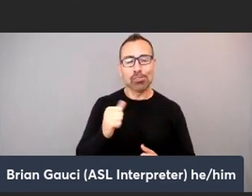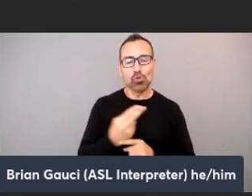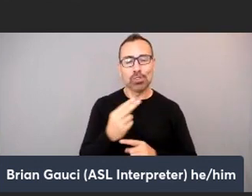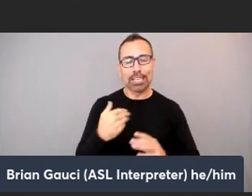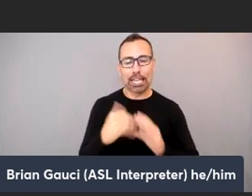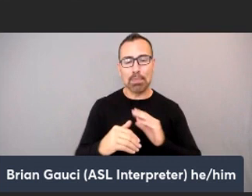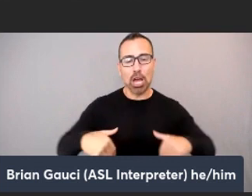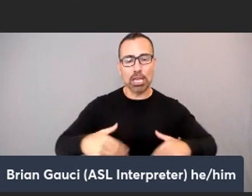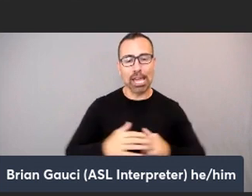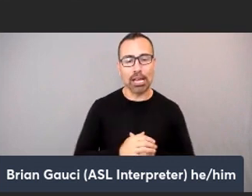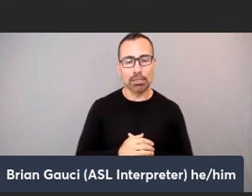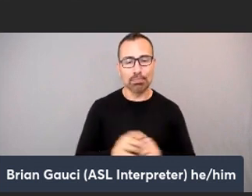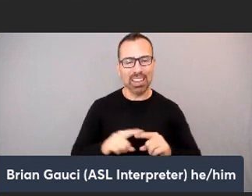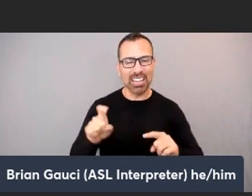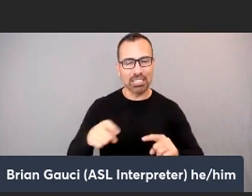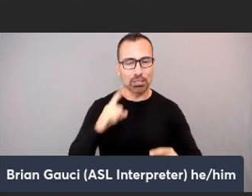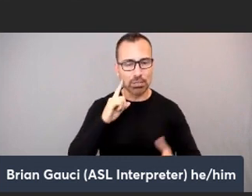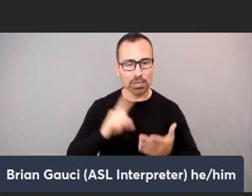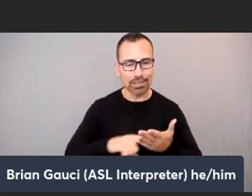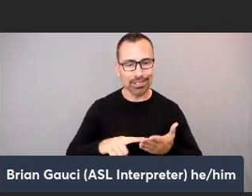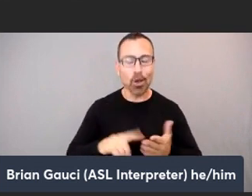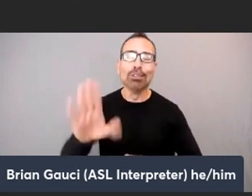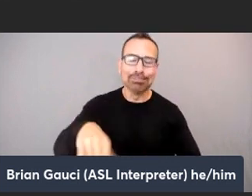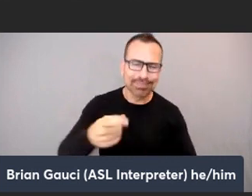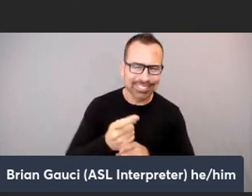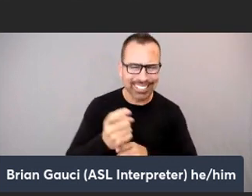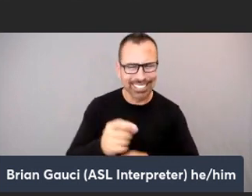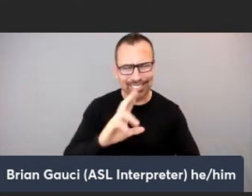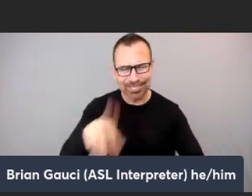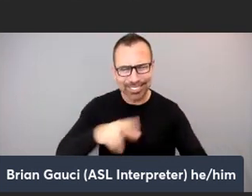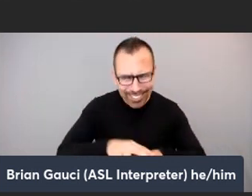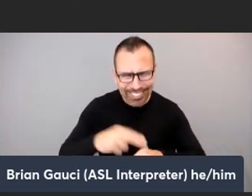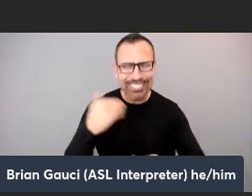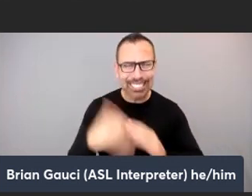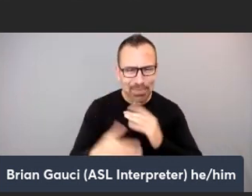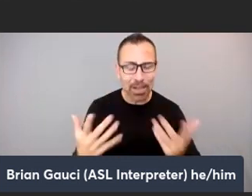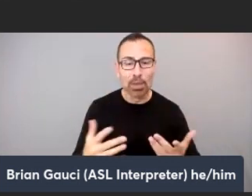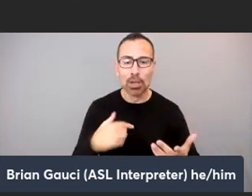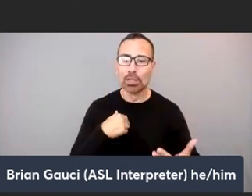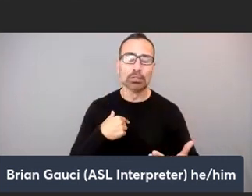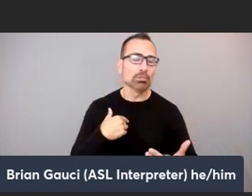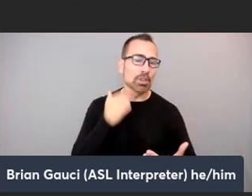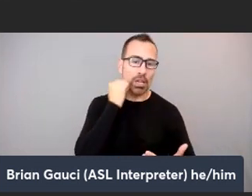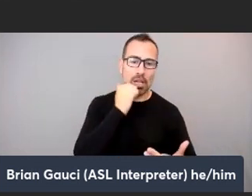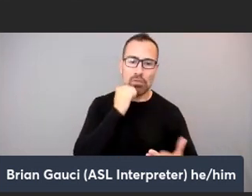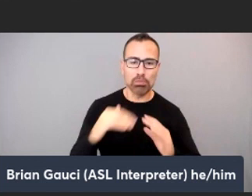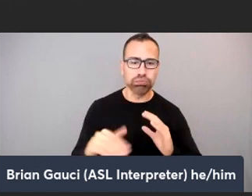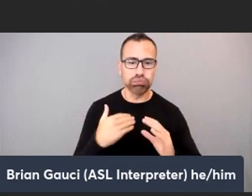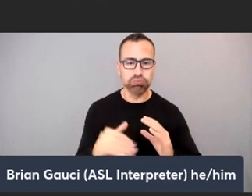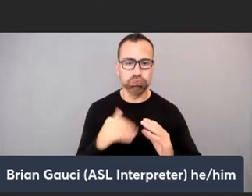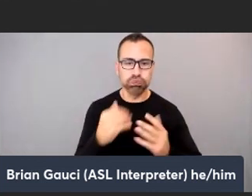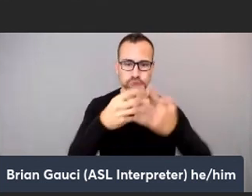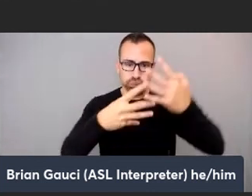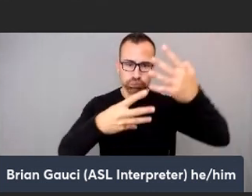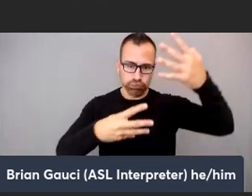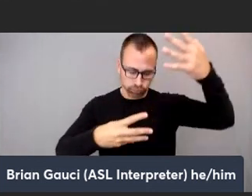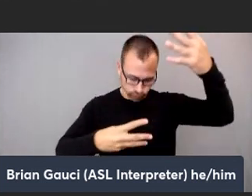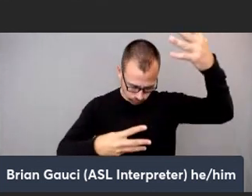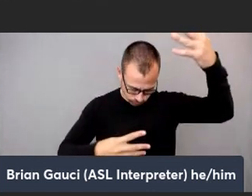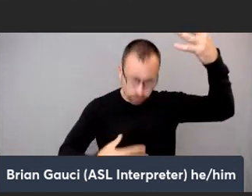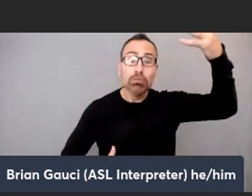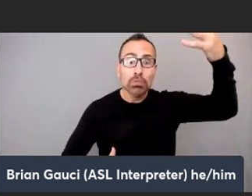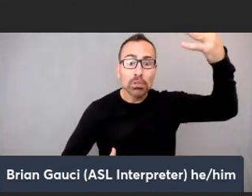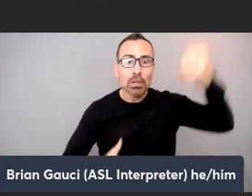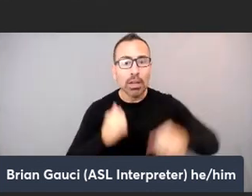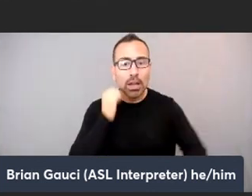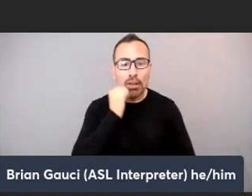course, we are inundated with emails, right? Constantly, which is, I think, at the heart of what you're saying, Sam. We don't